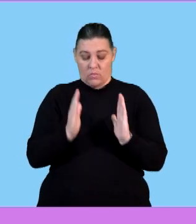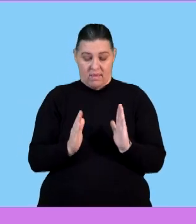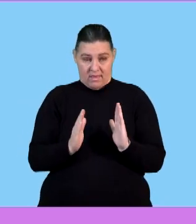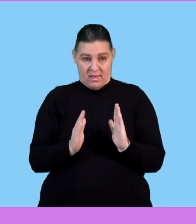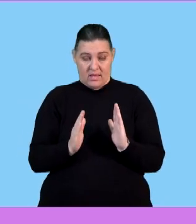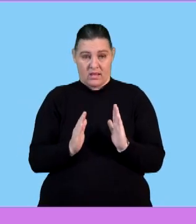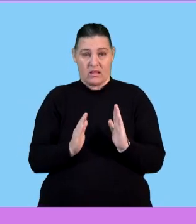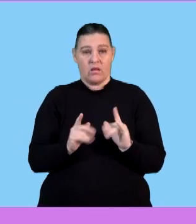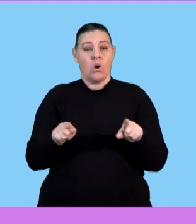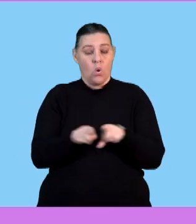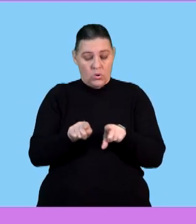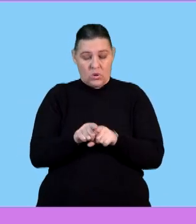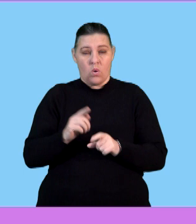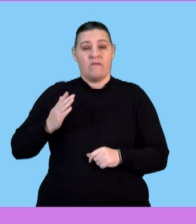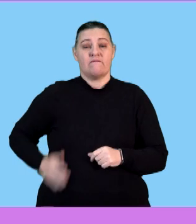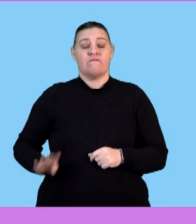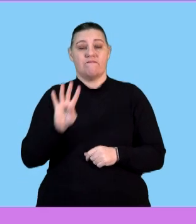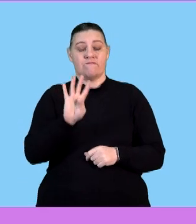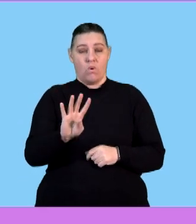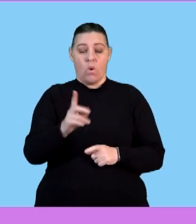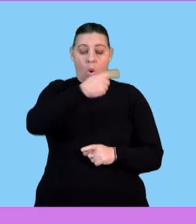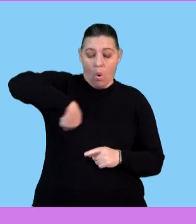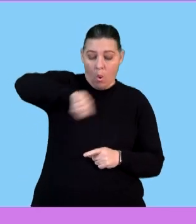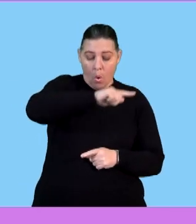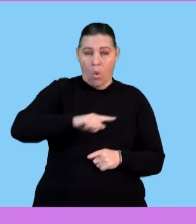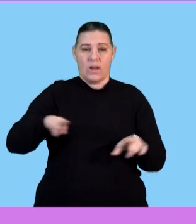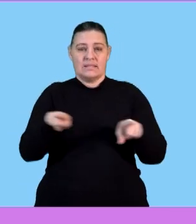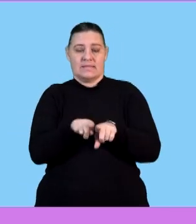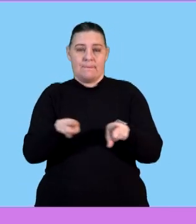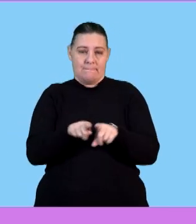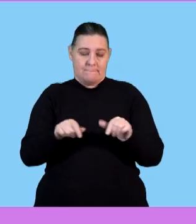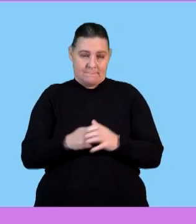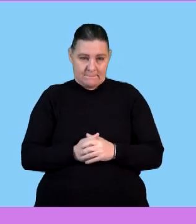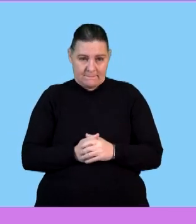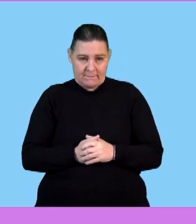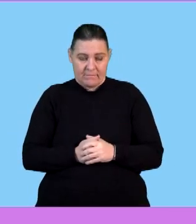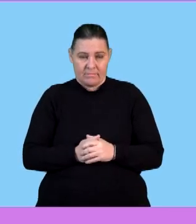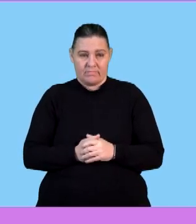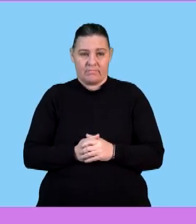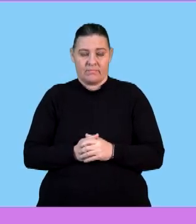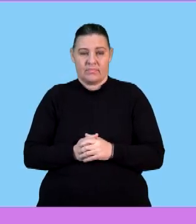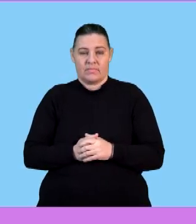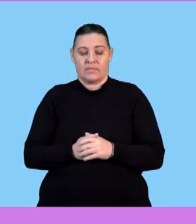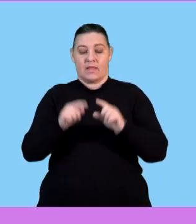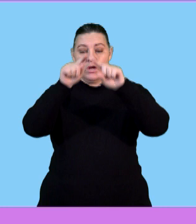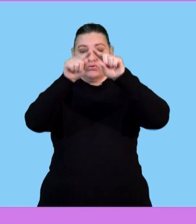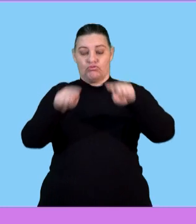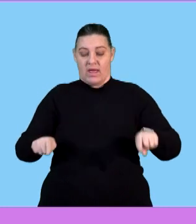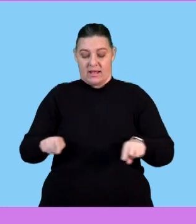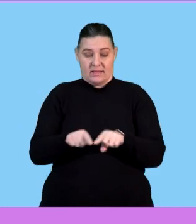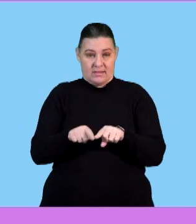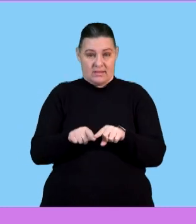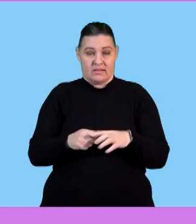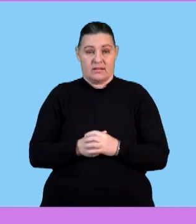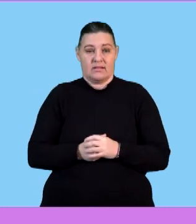square, also a four-sided shape where all four sides are equal in that case. And the last one